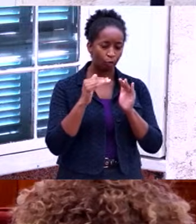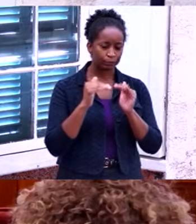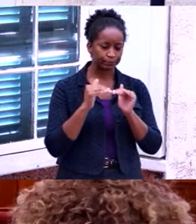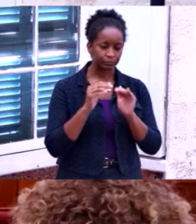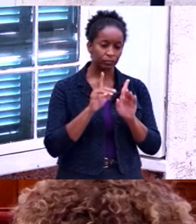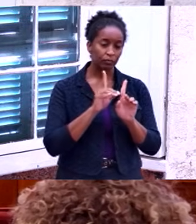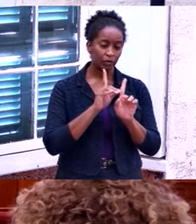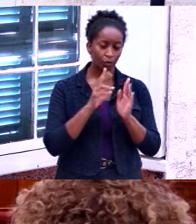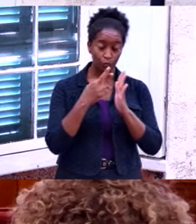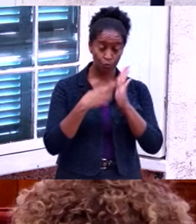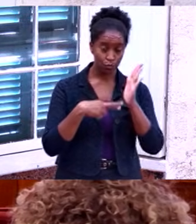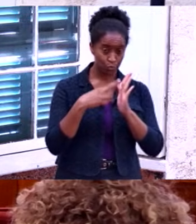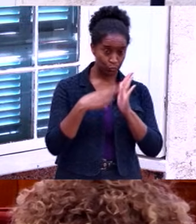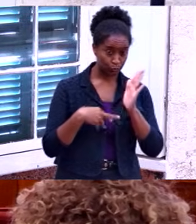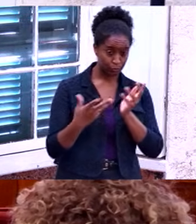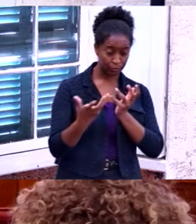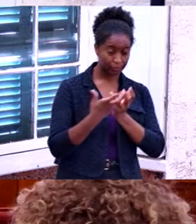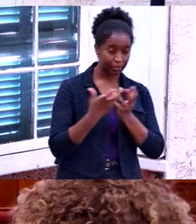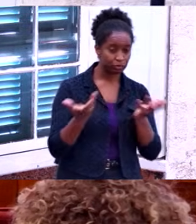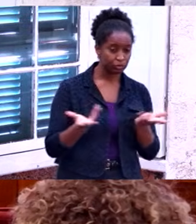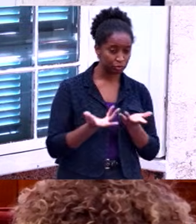standing orders and I read